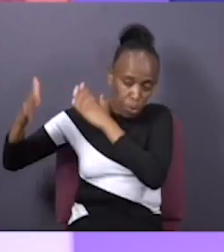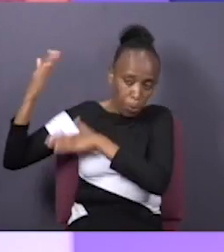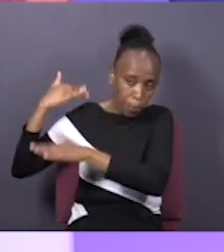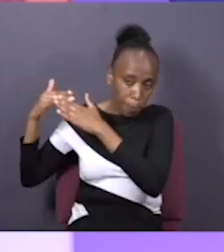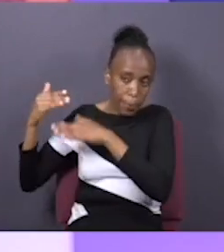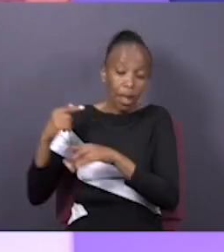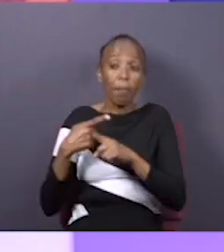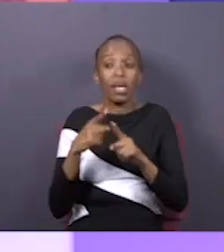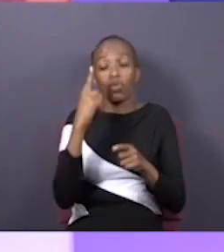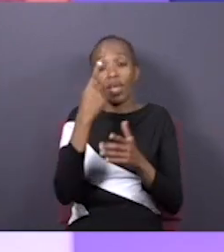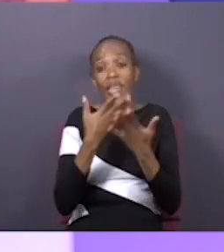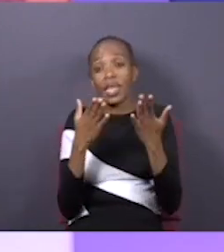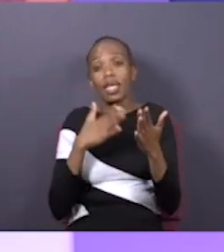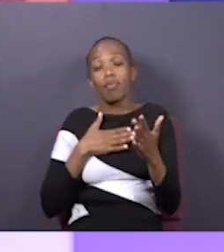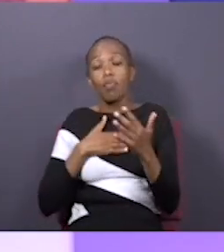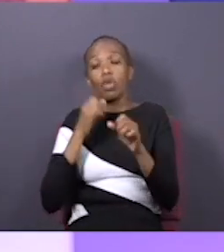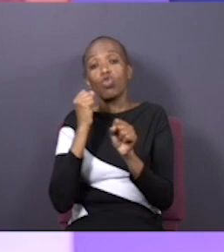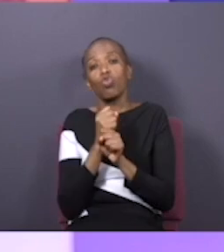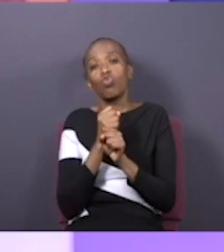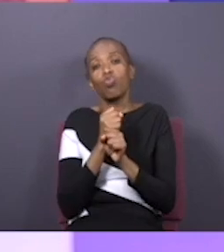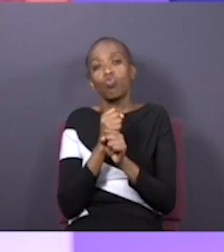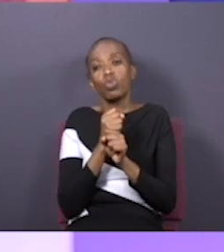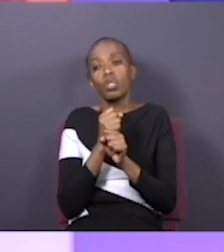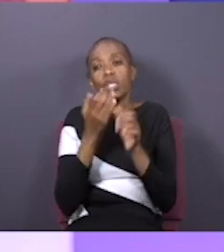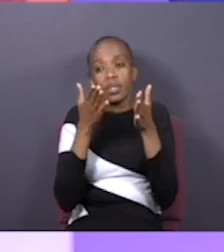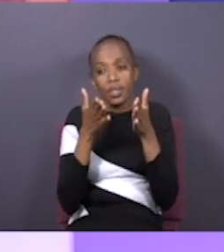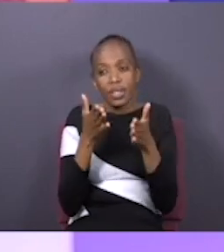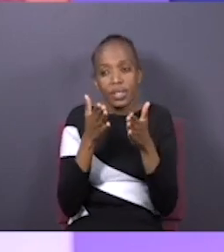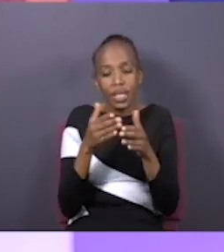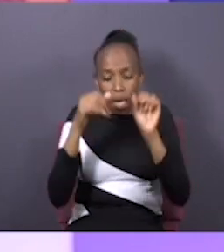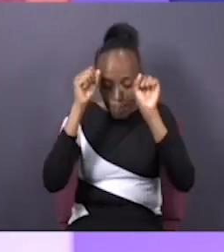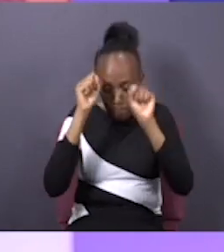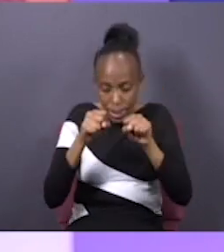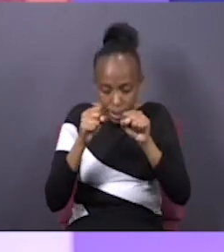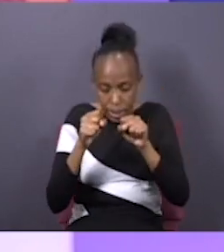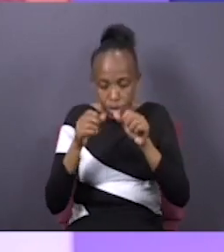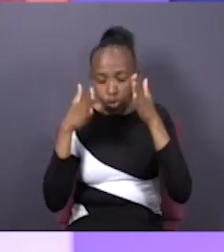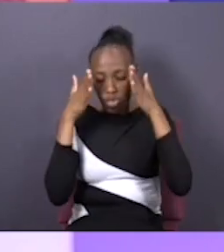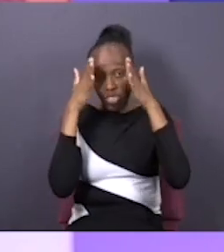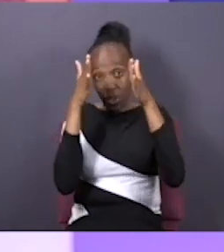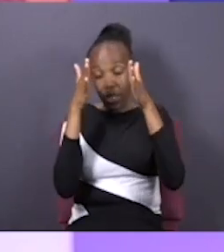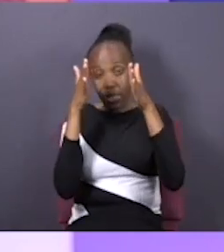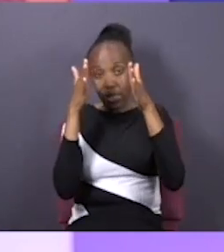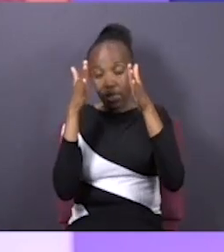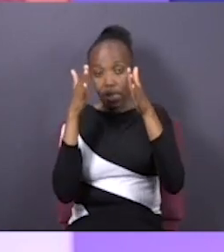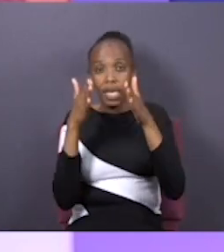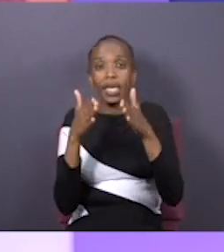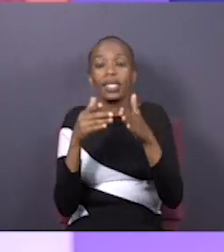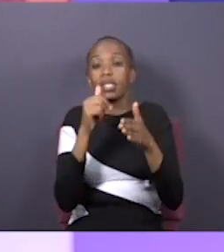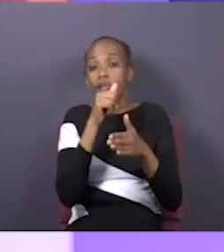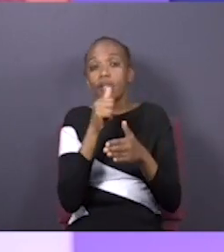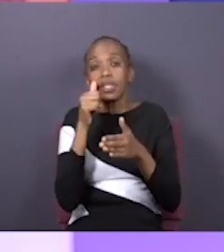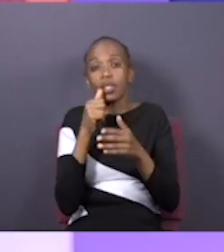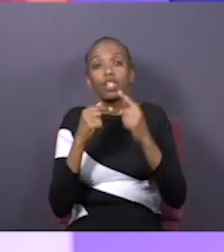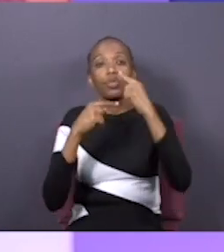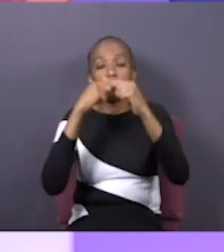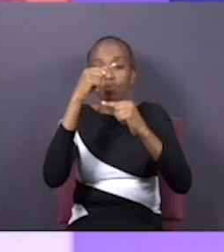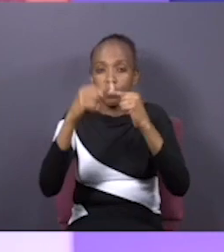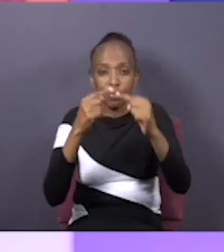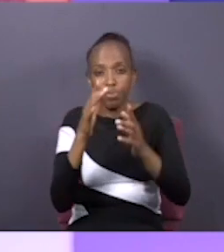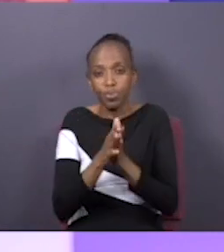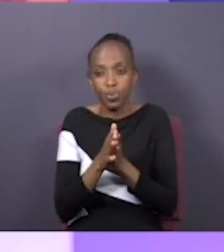one thing I do. This ability to concentrate is the secret to